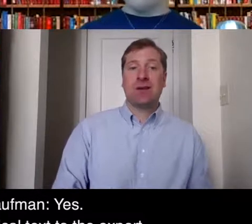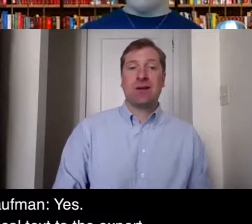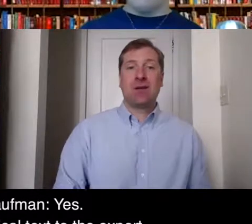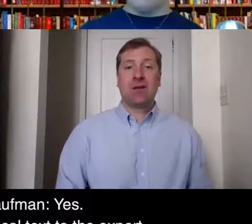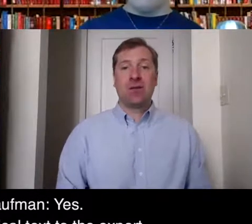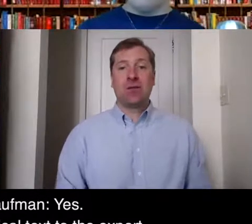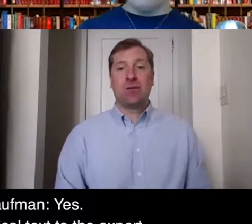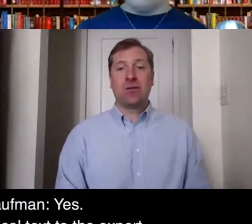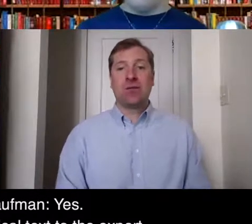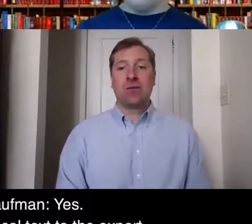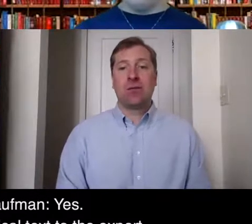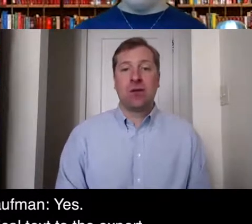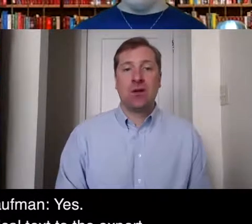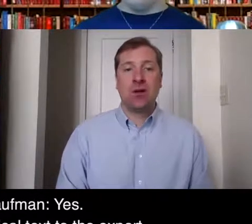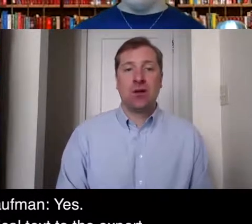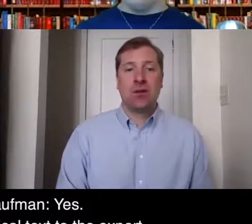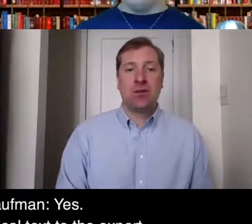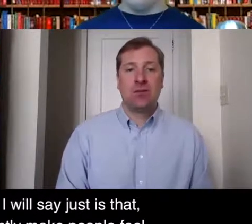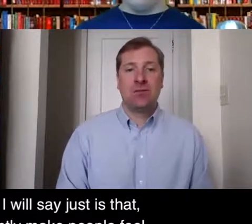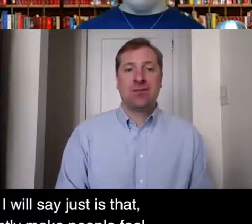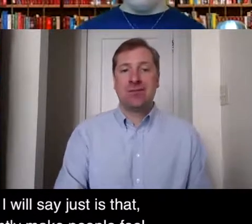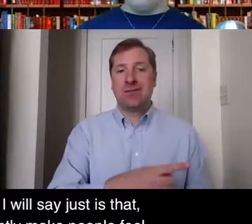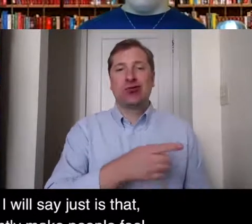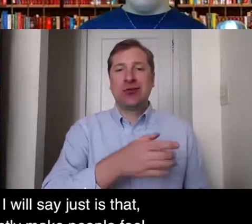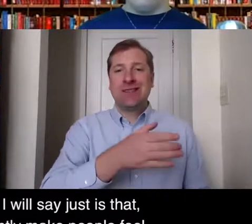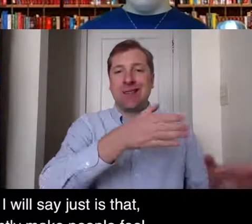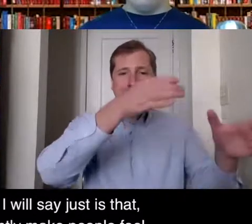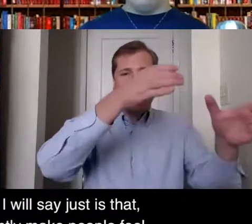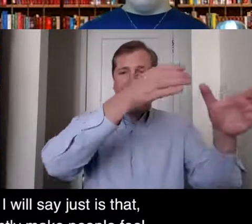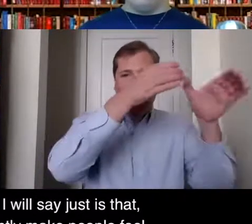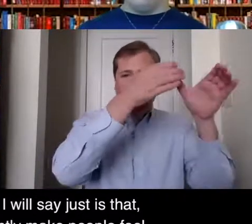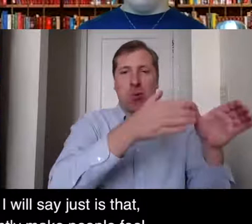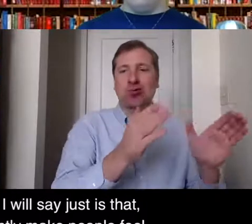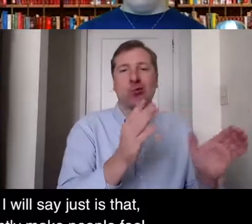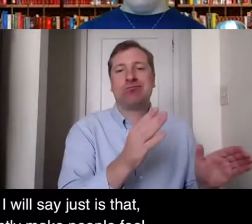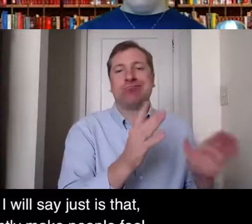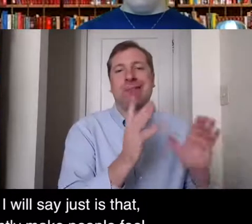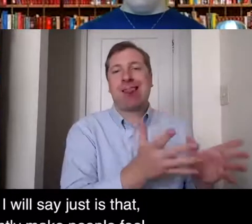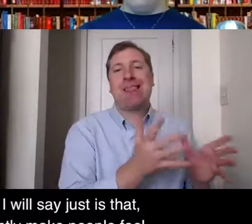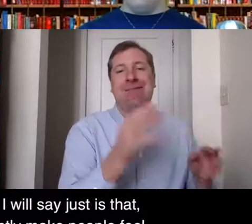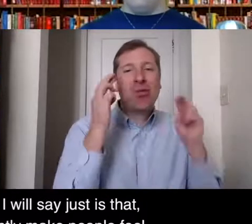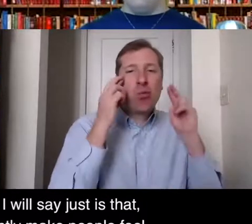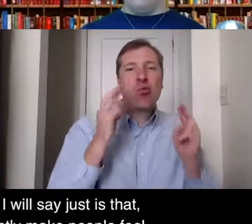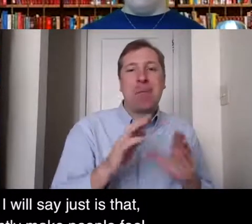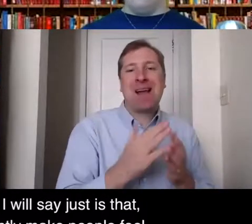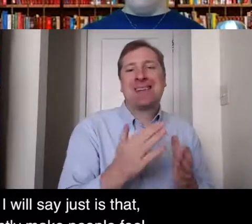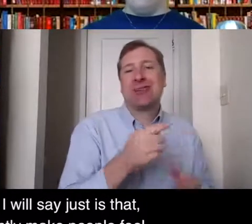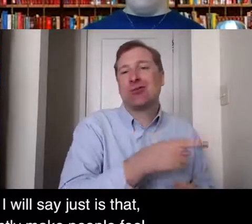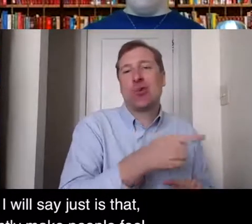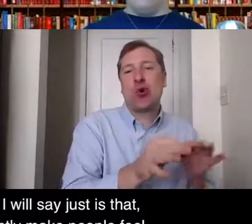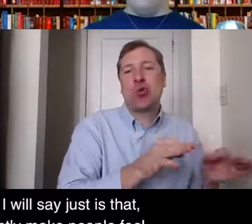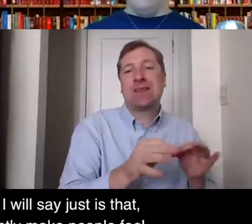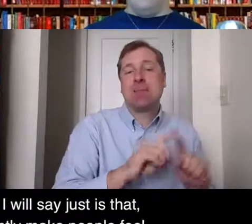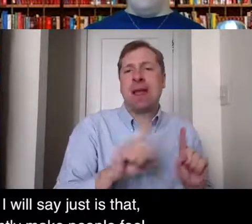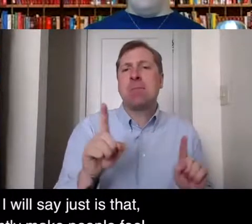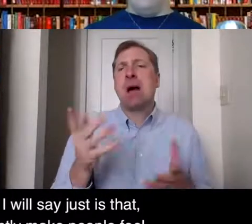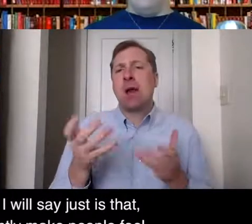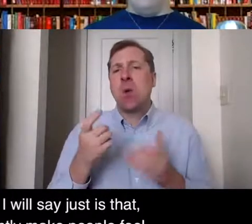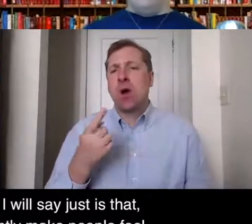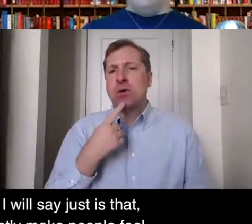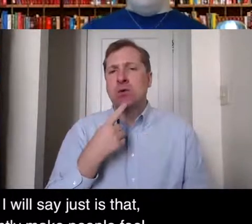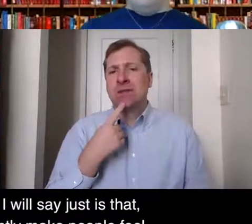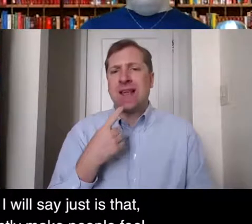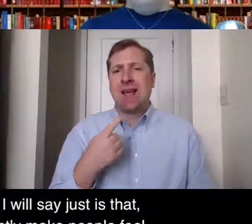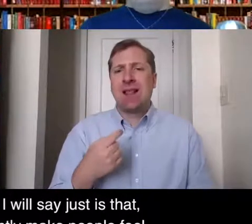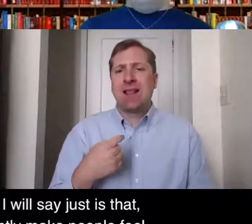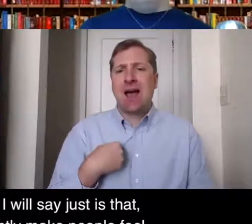to the expert, Rabbi Tuchman. But what I will say just is that